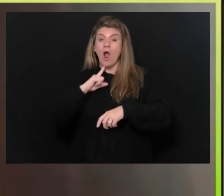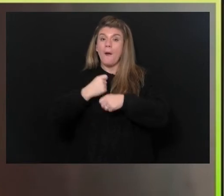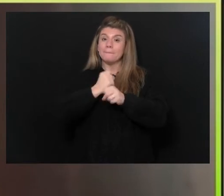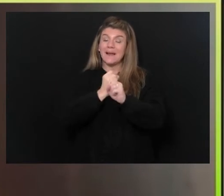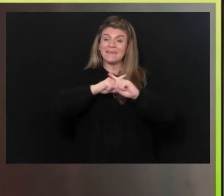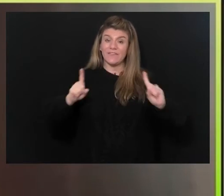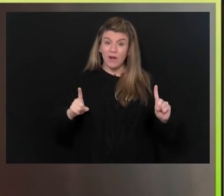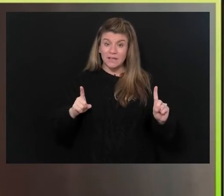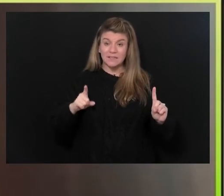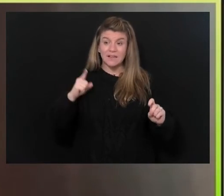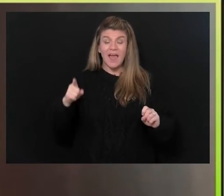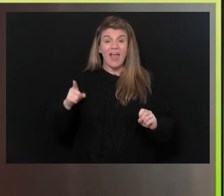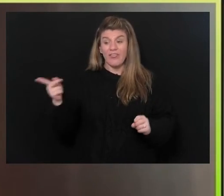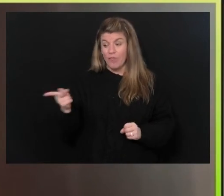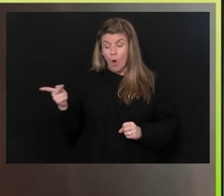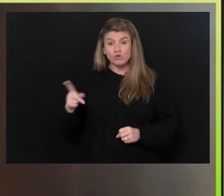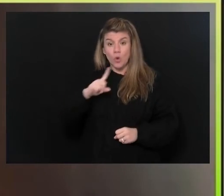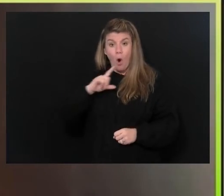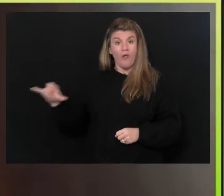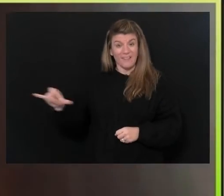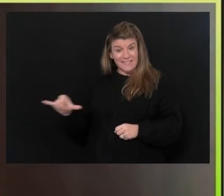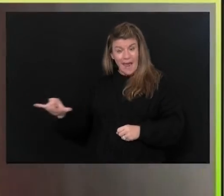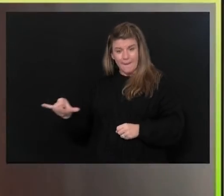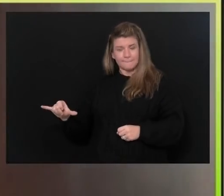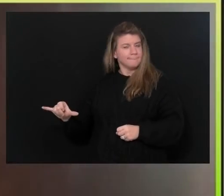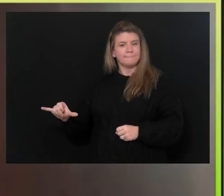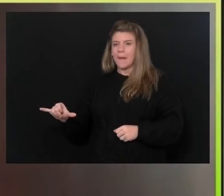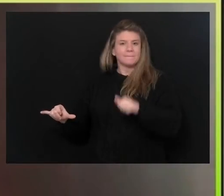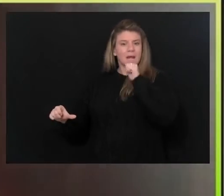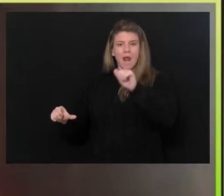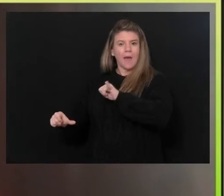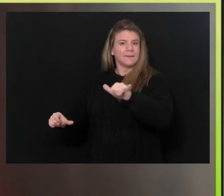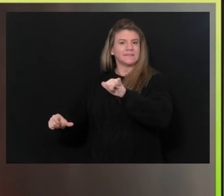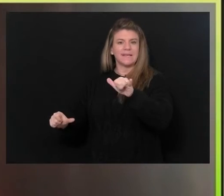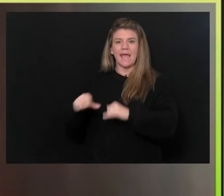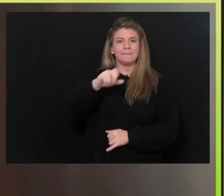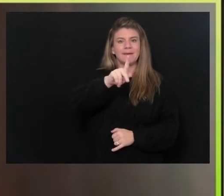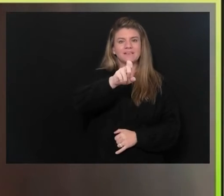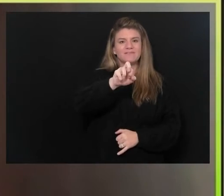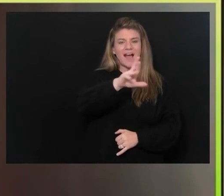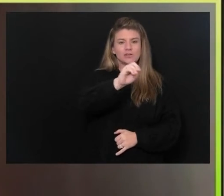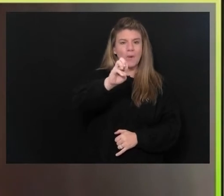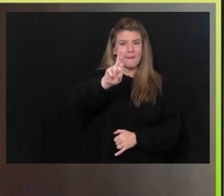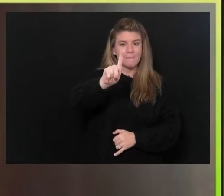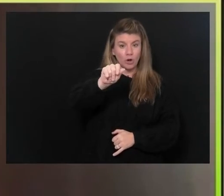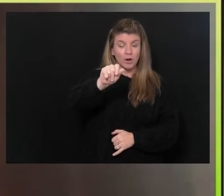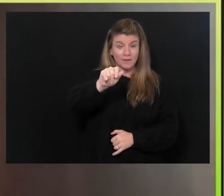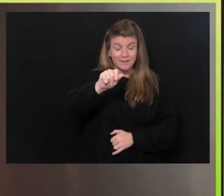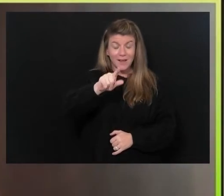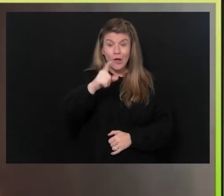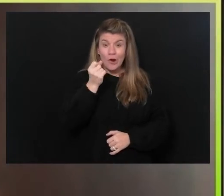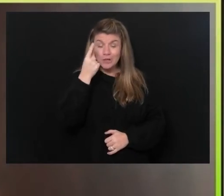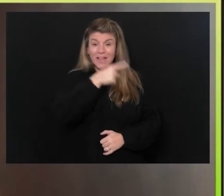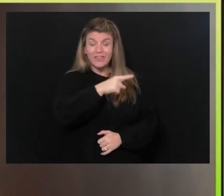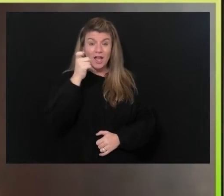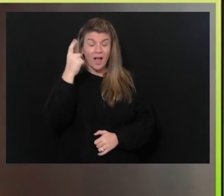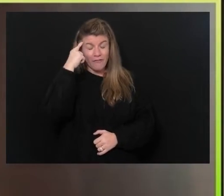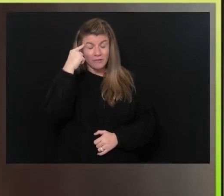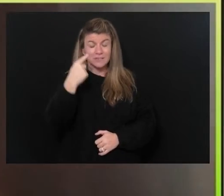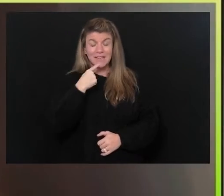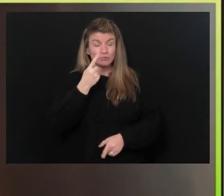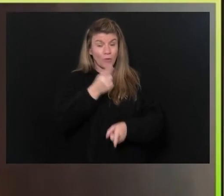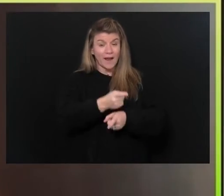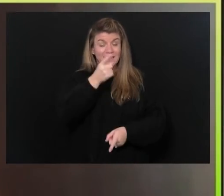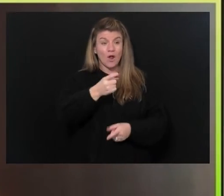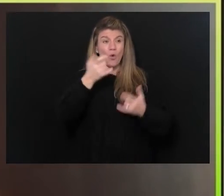they're made alike, but different than the Pfizer and Moderna. And I think what the governor says is true. Right now, the most